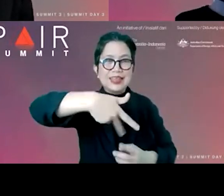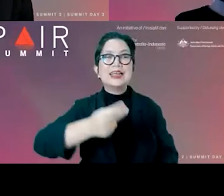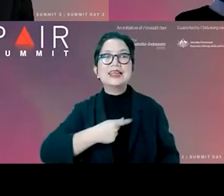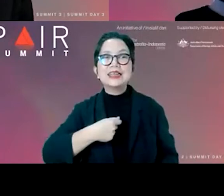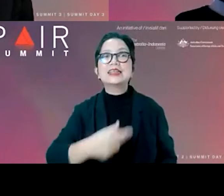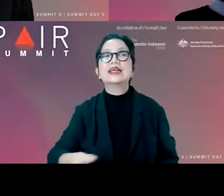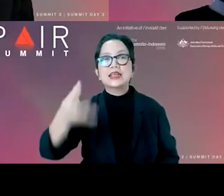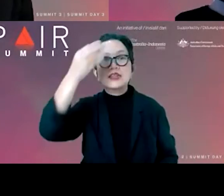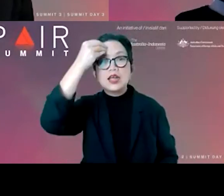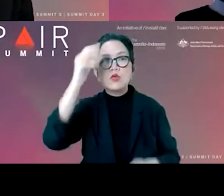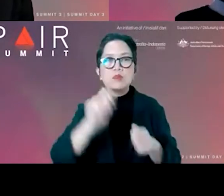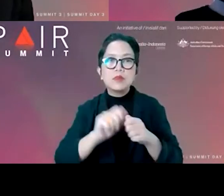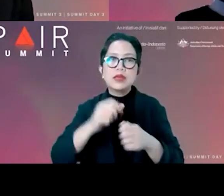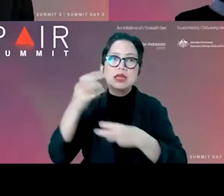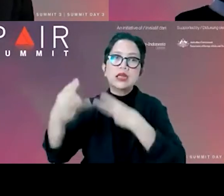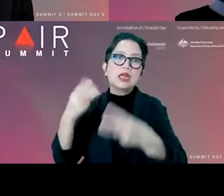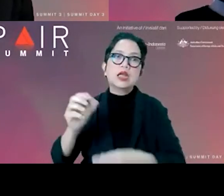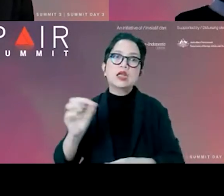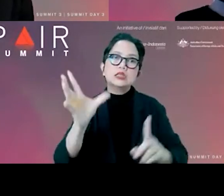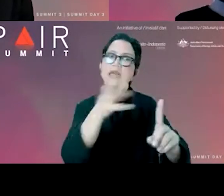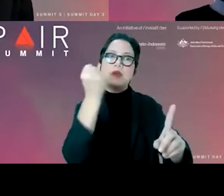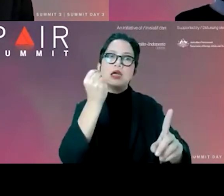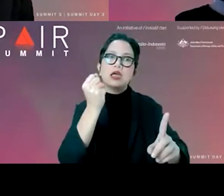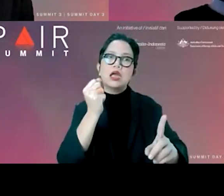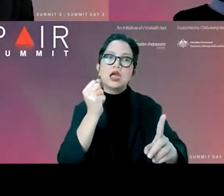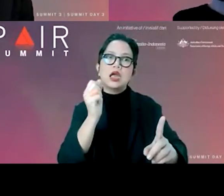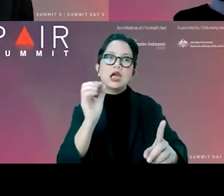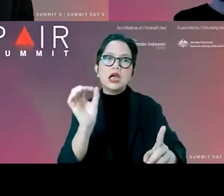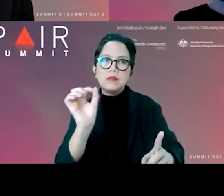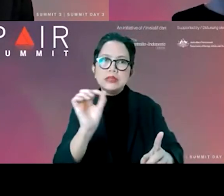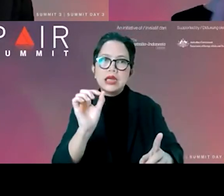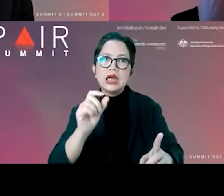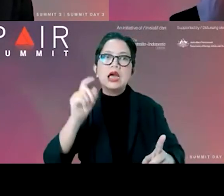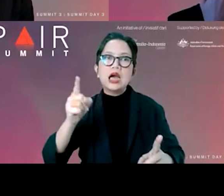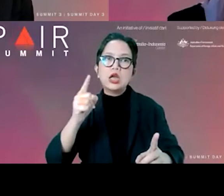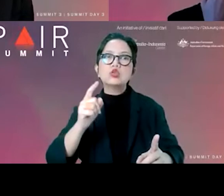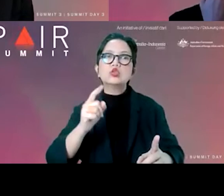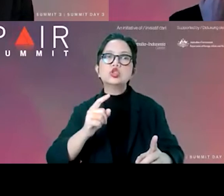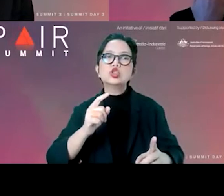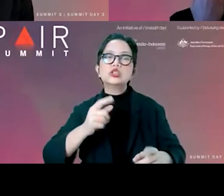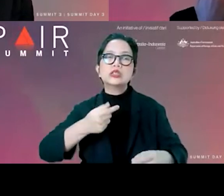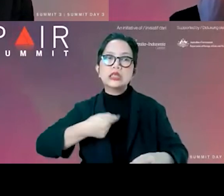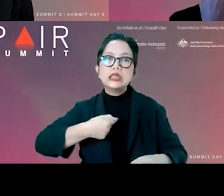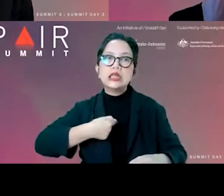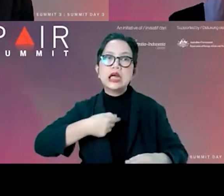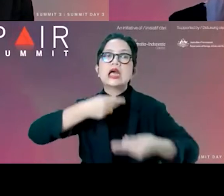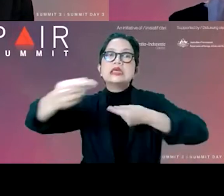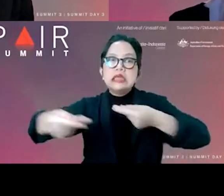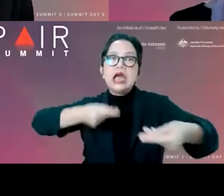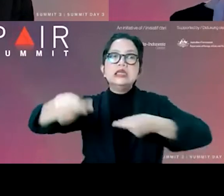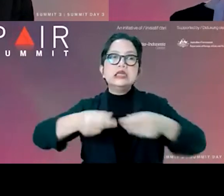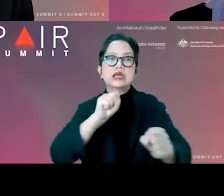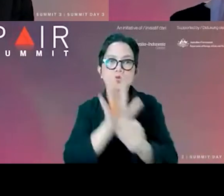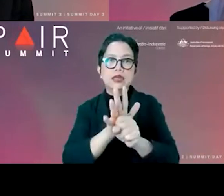without significant progress in controlling the pandemic. And by creating a scientific model, we can